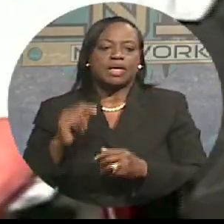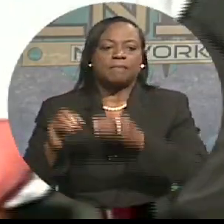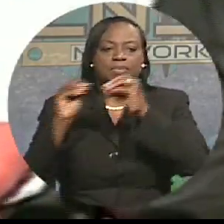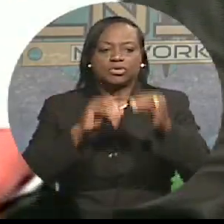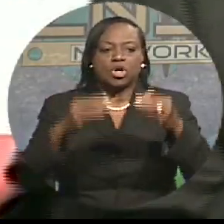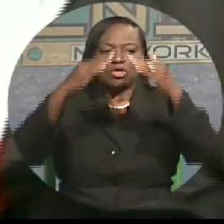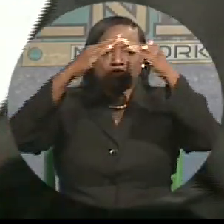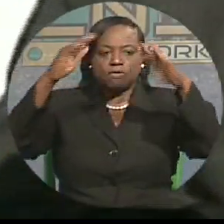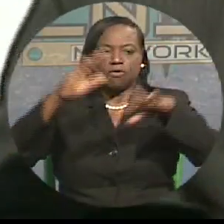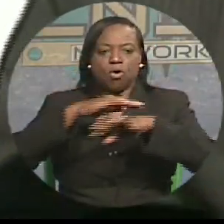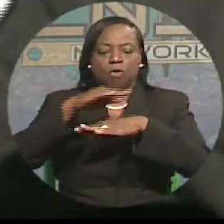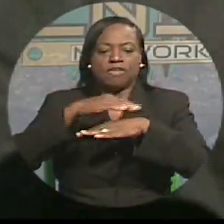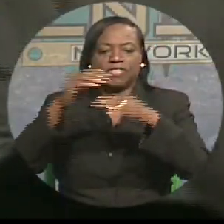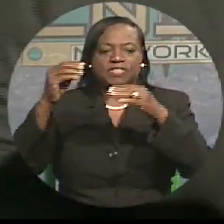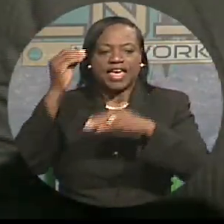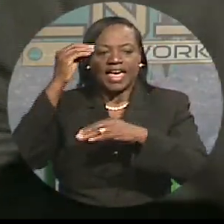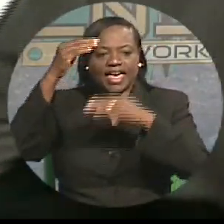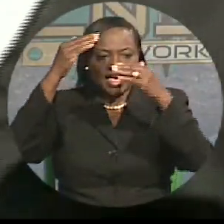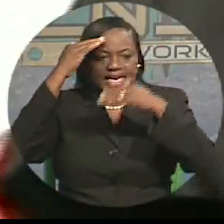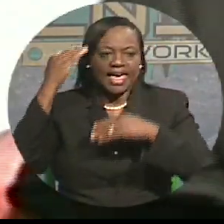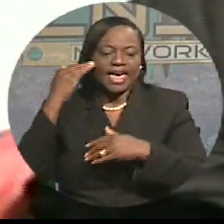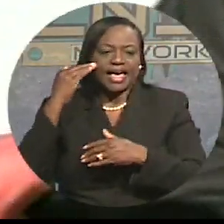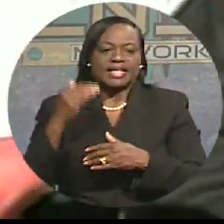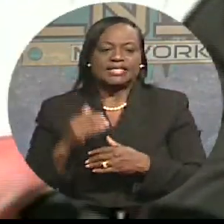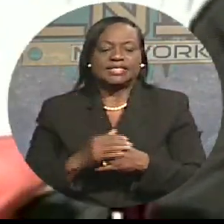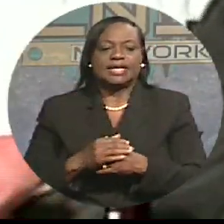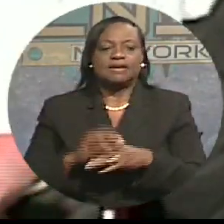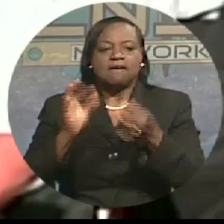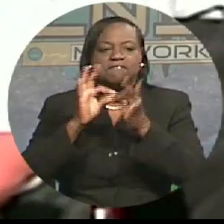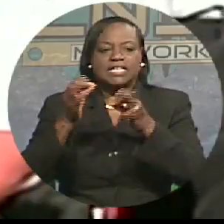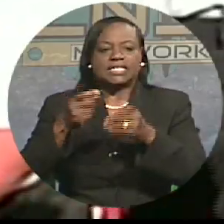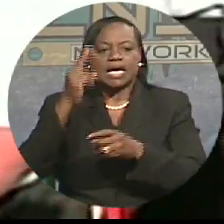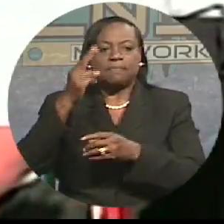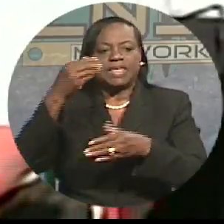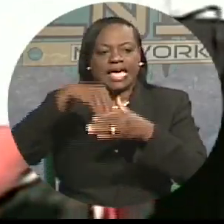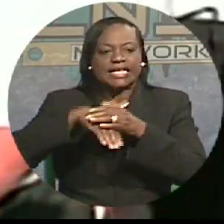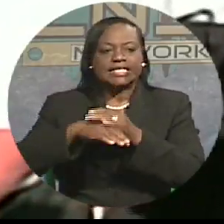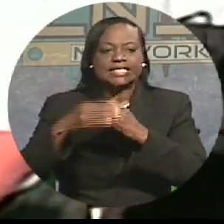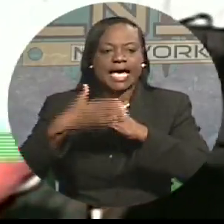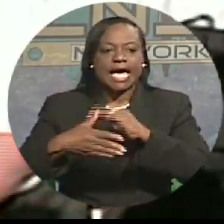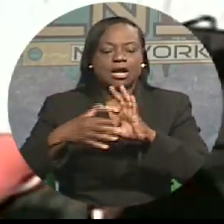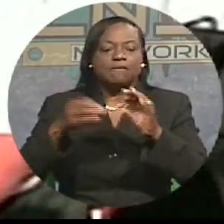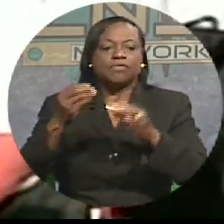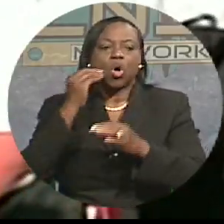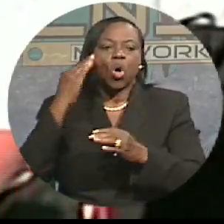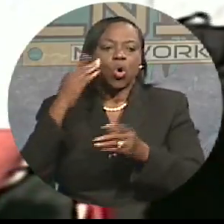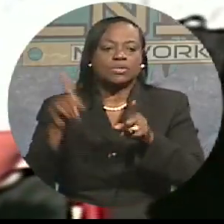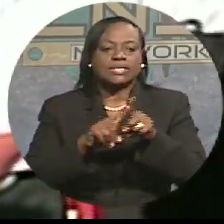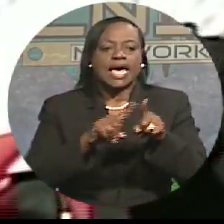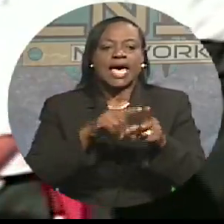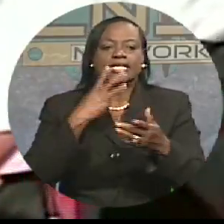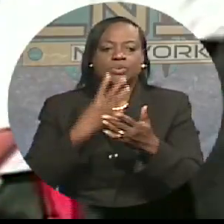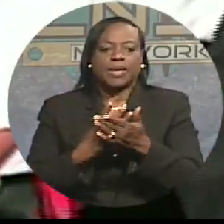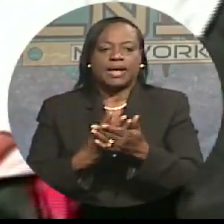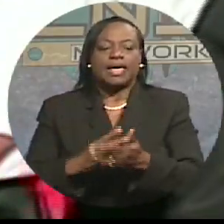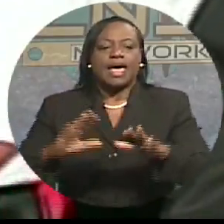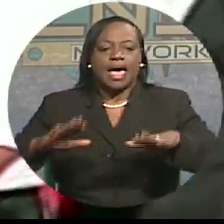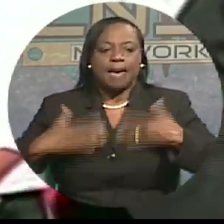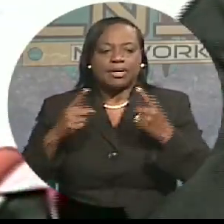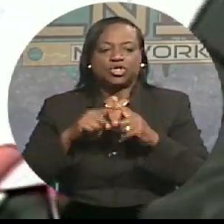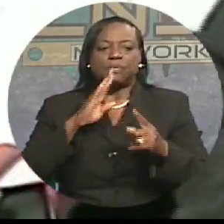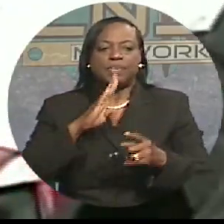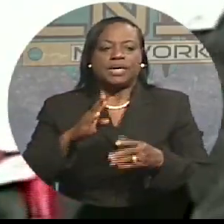help to with the interior works as well. So we are happy to be a part of this, and I'm happy, and I'd like to thank